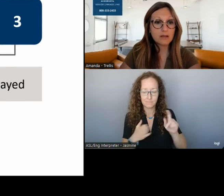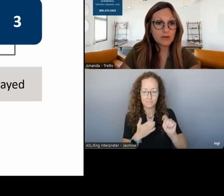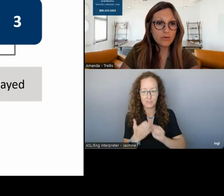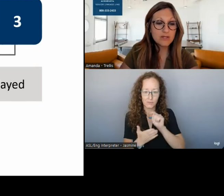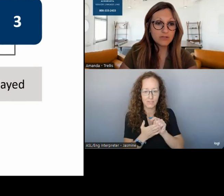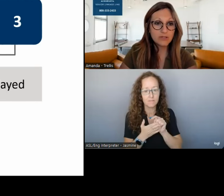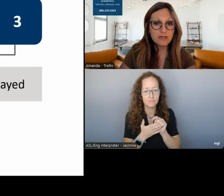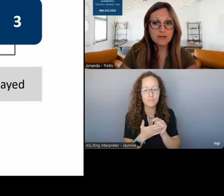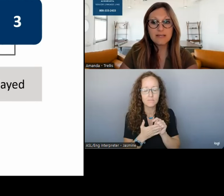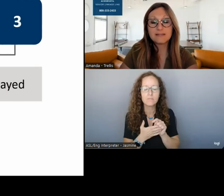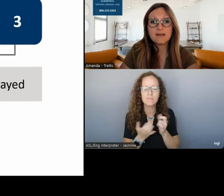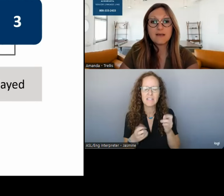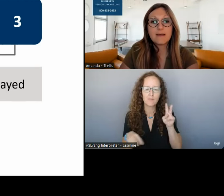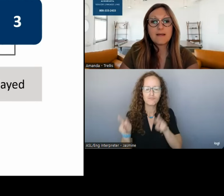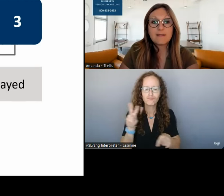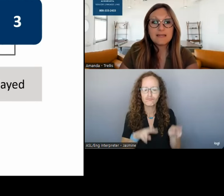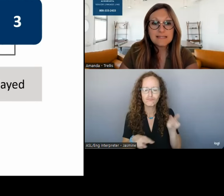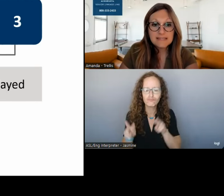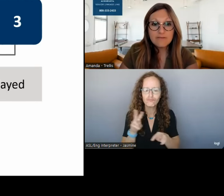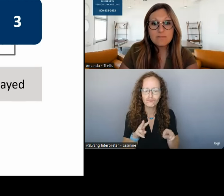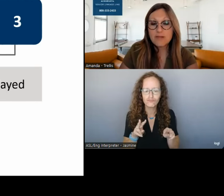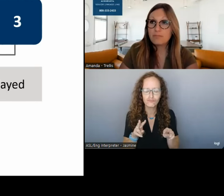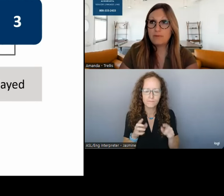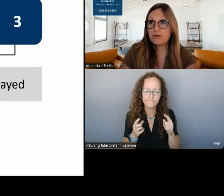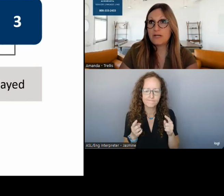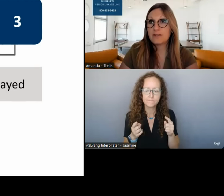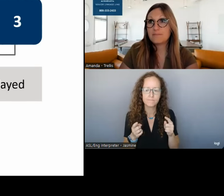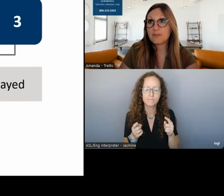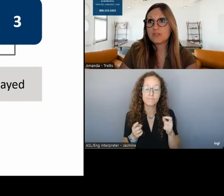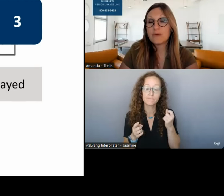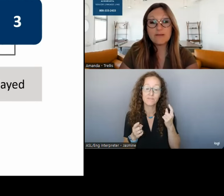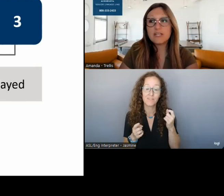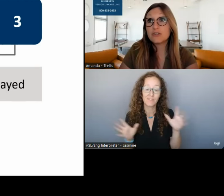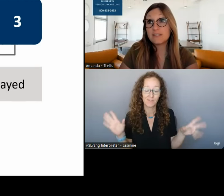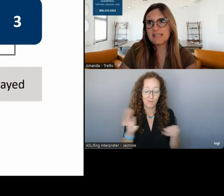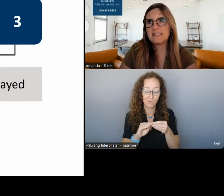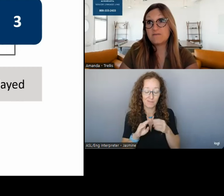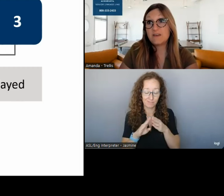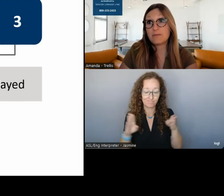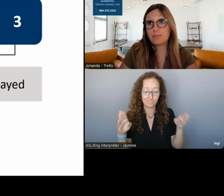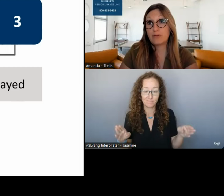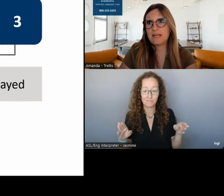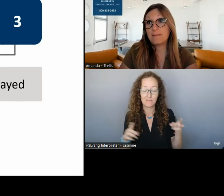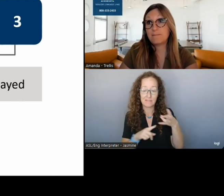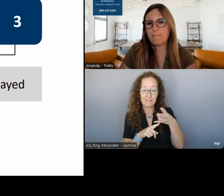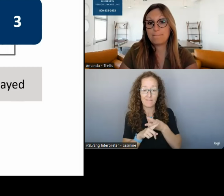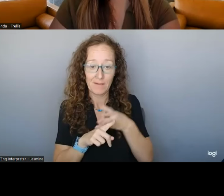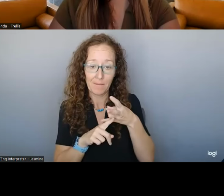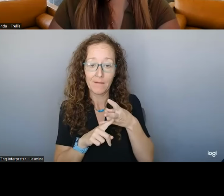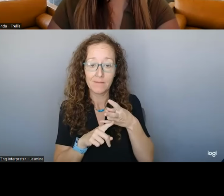are going to look here. It's the 7-month period surrounding your 65th